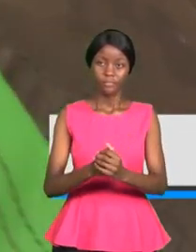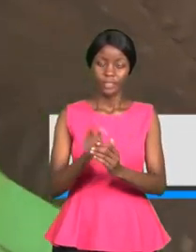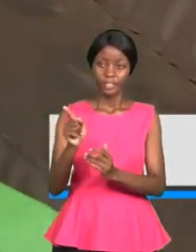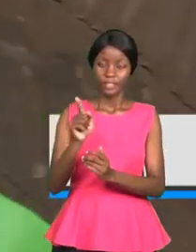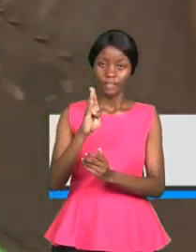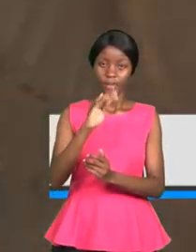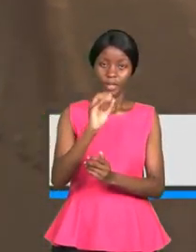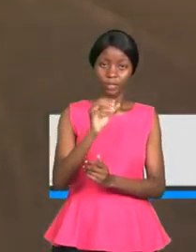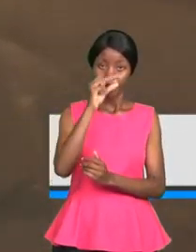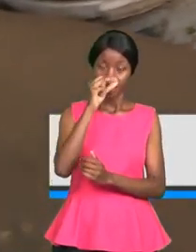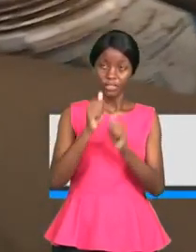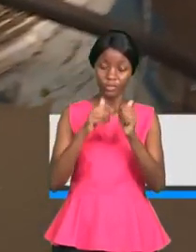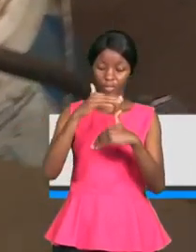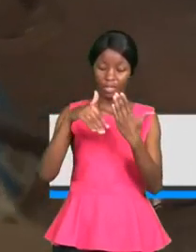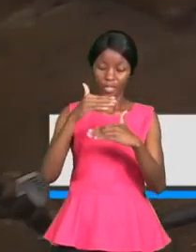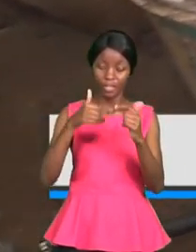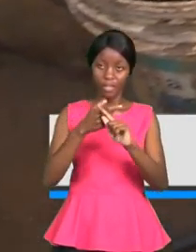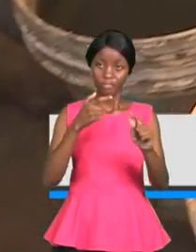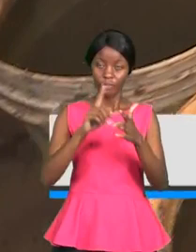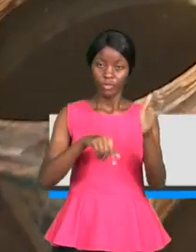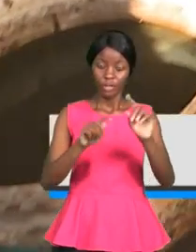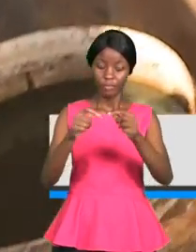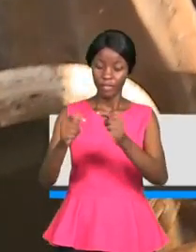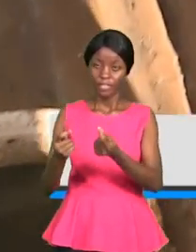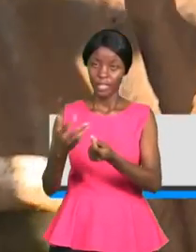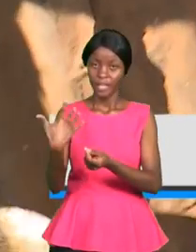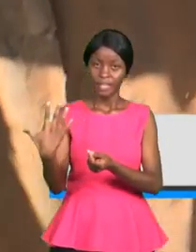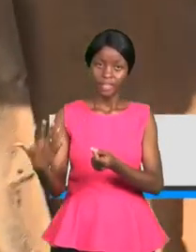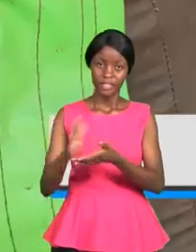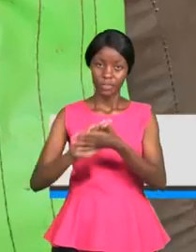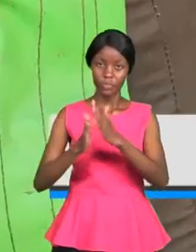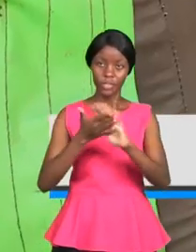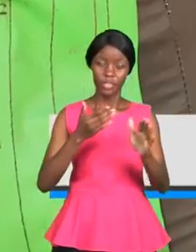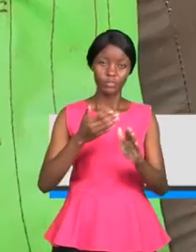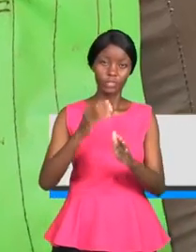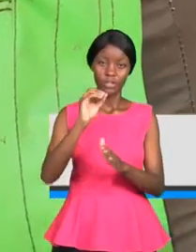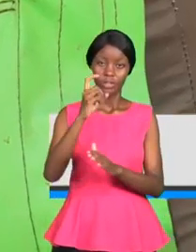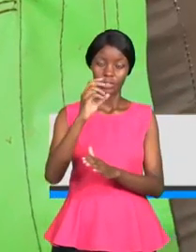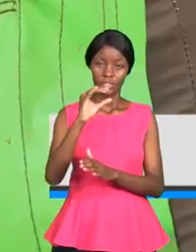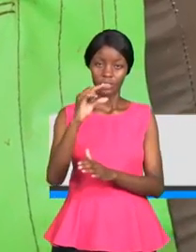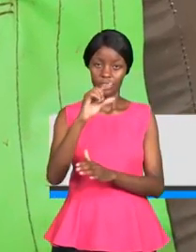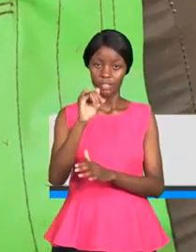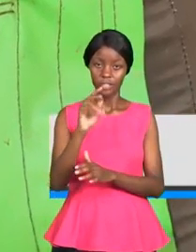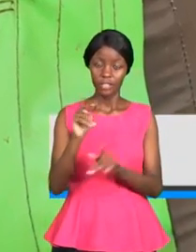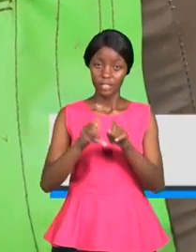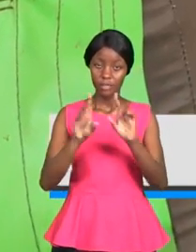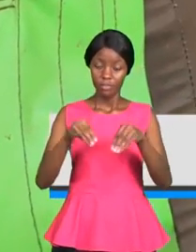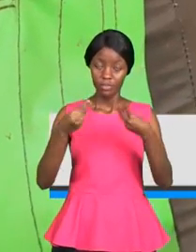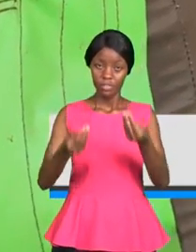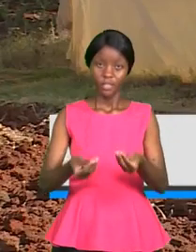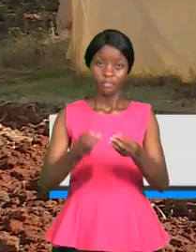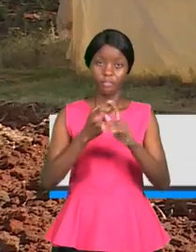is a mixture of gases produced by the breakdown of organic matter without oxygen. Biogas can be produced from